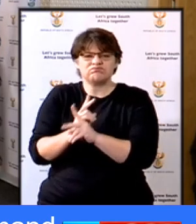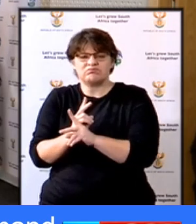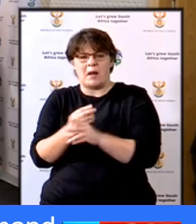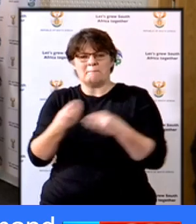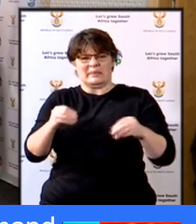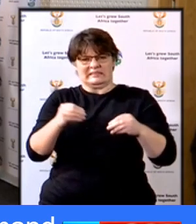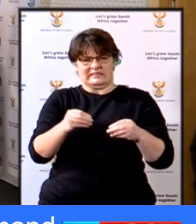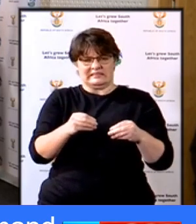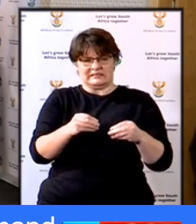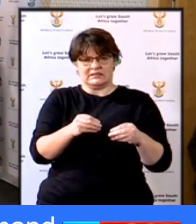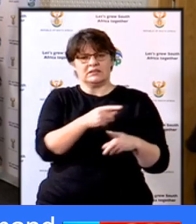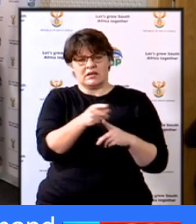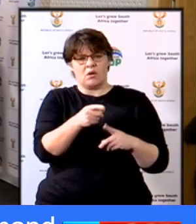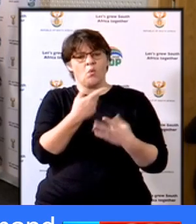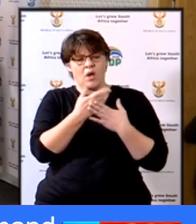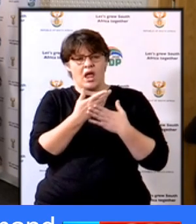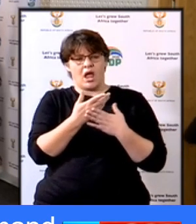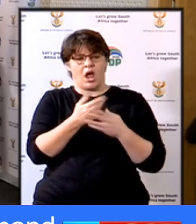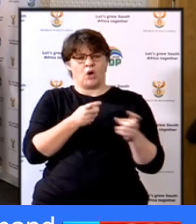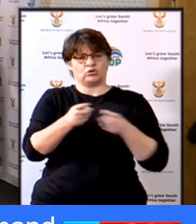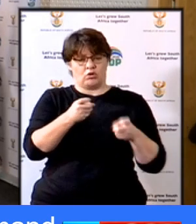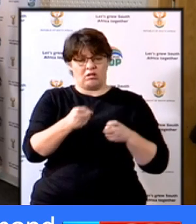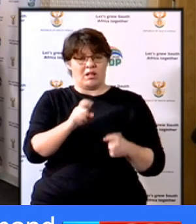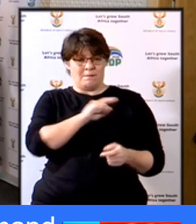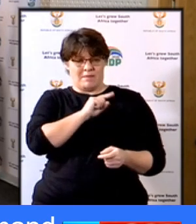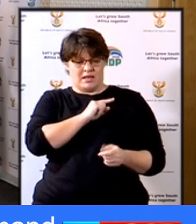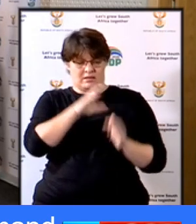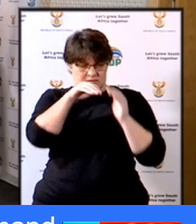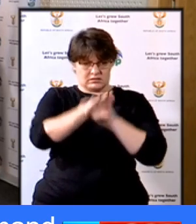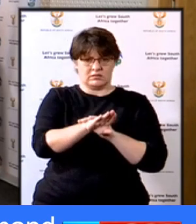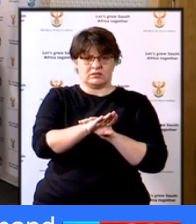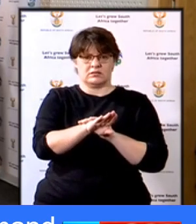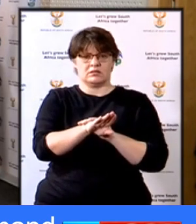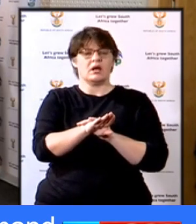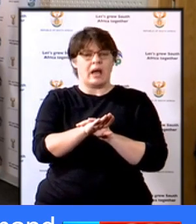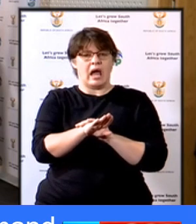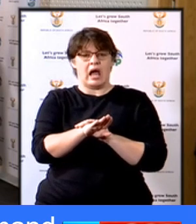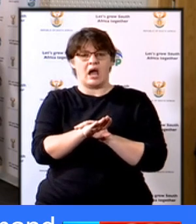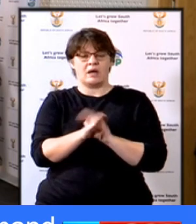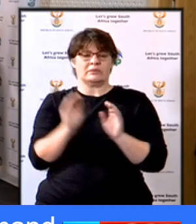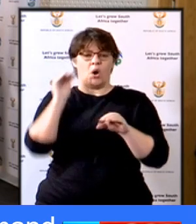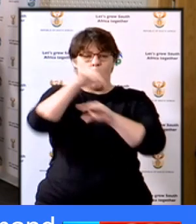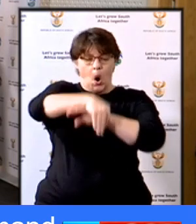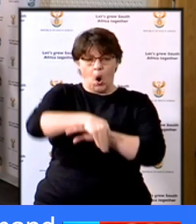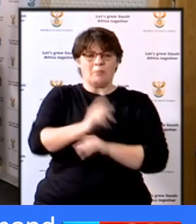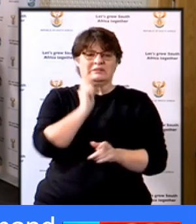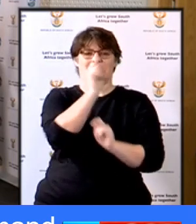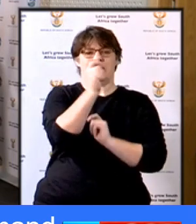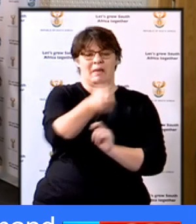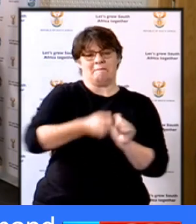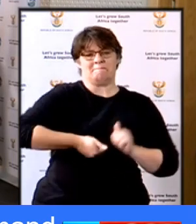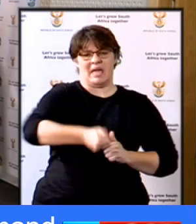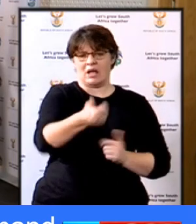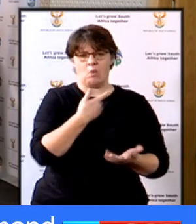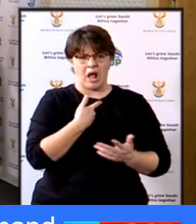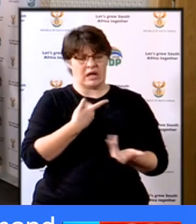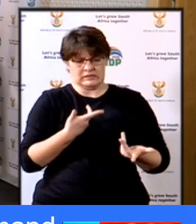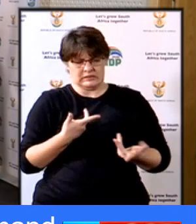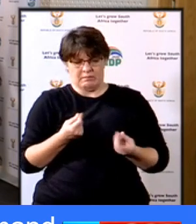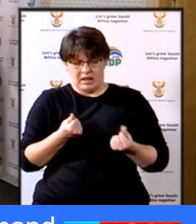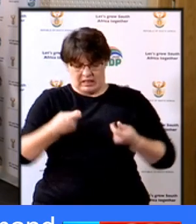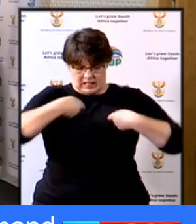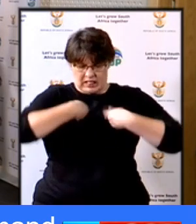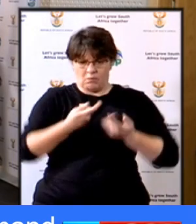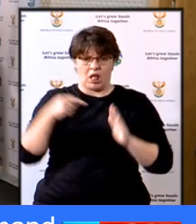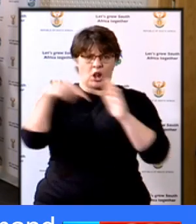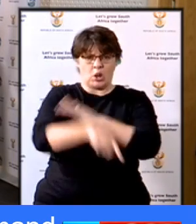being implemented to prevent people from becoming seriously over indebted out of desperation due to hardships like